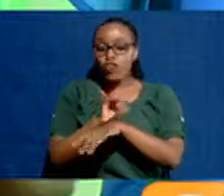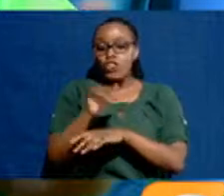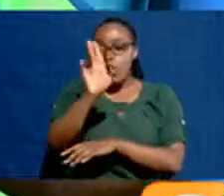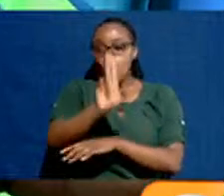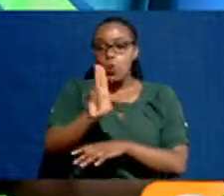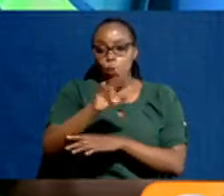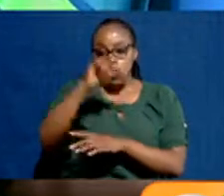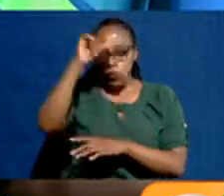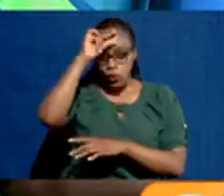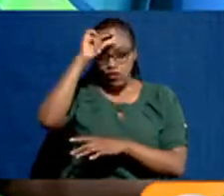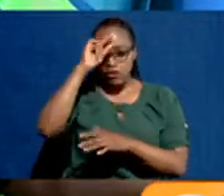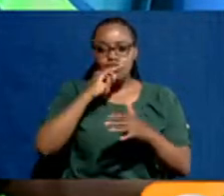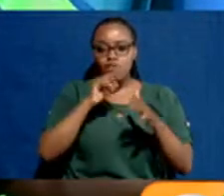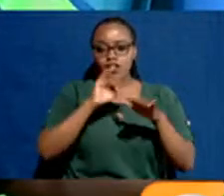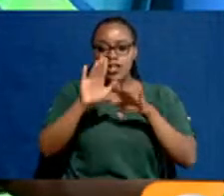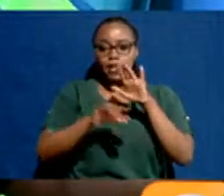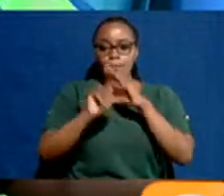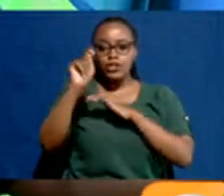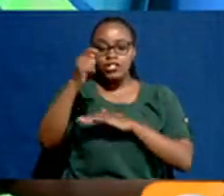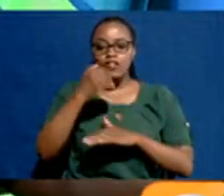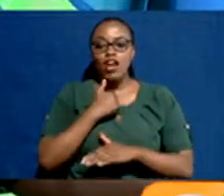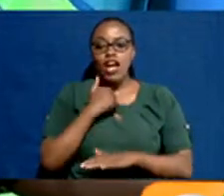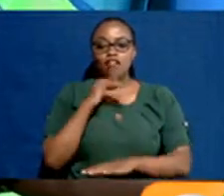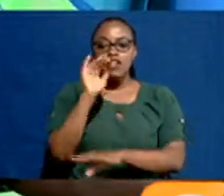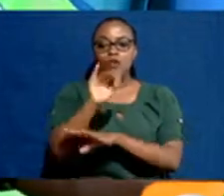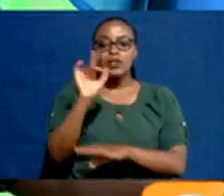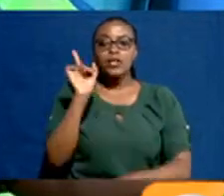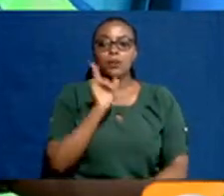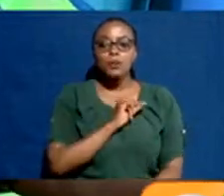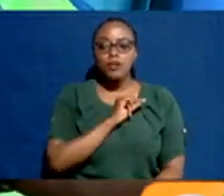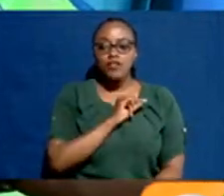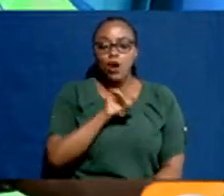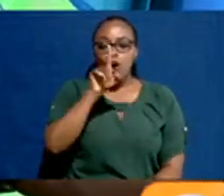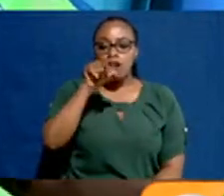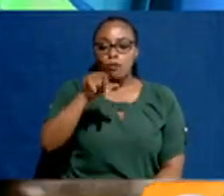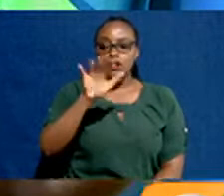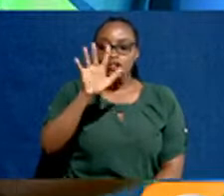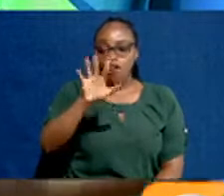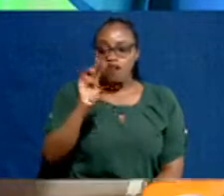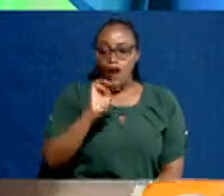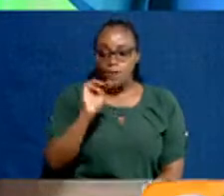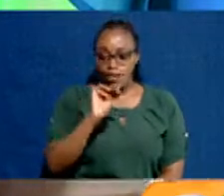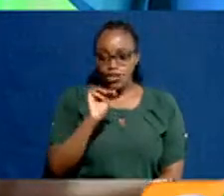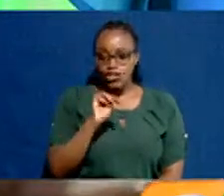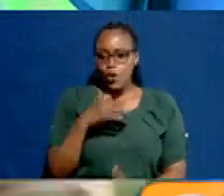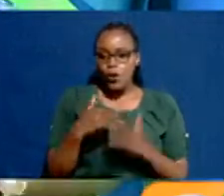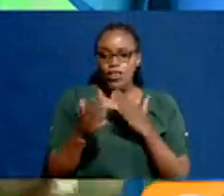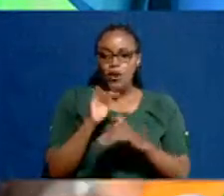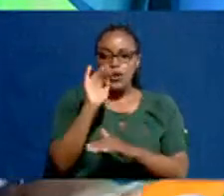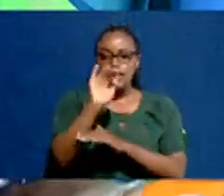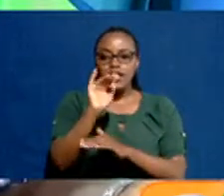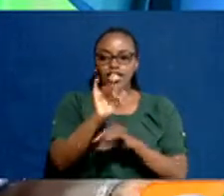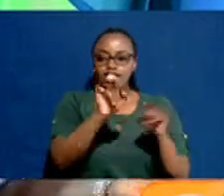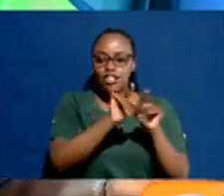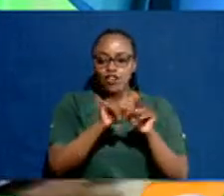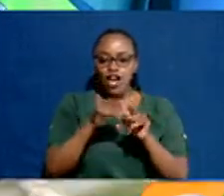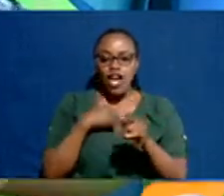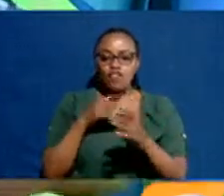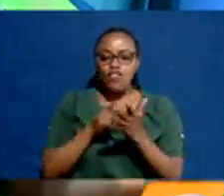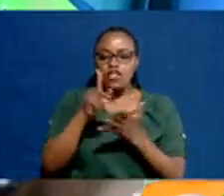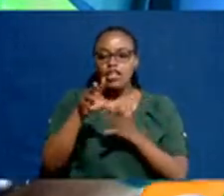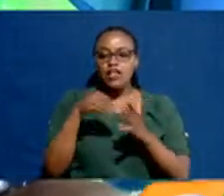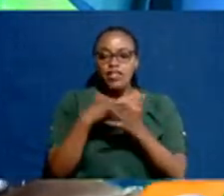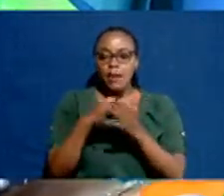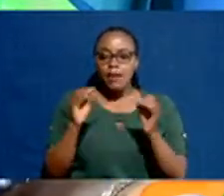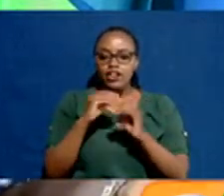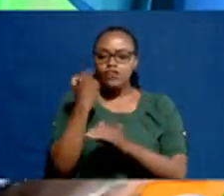by trying to say that the deputy president had requested 1.5 billion shillings. Even if he had requested, he had not stolen the money. Okay. A